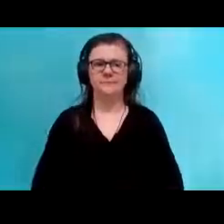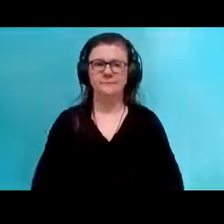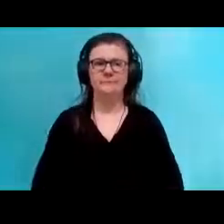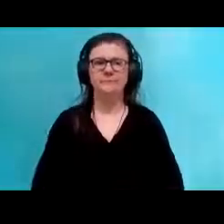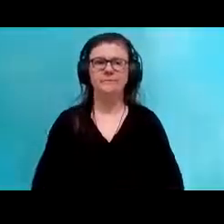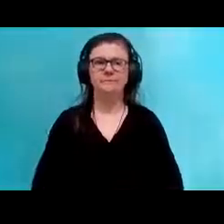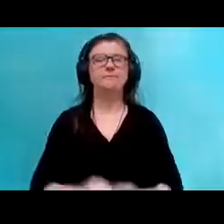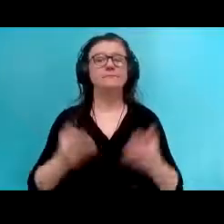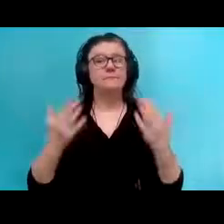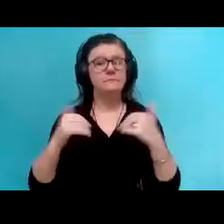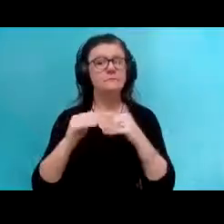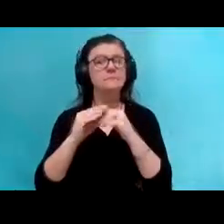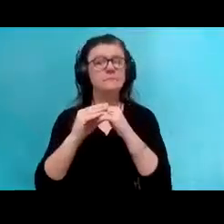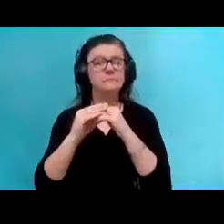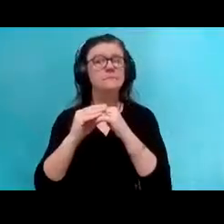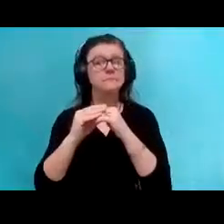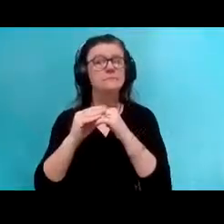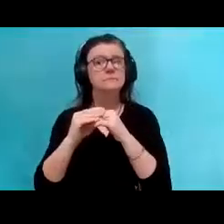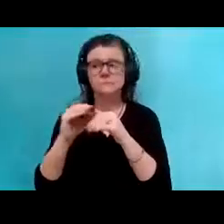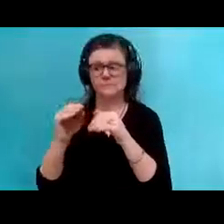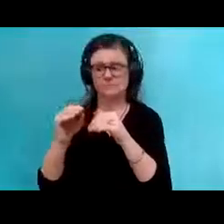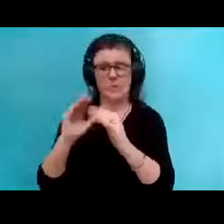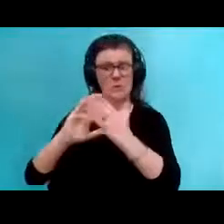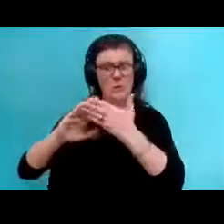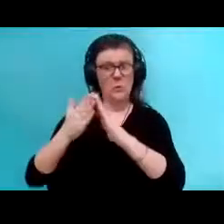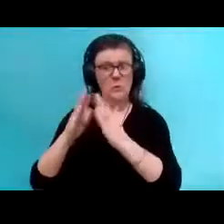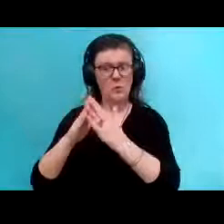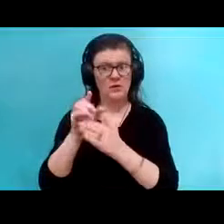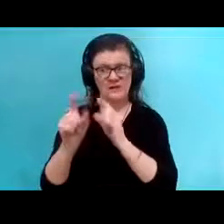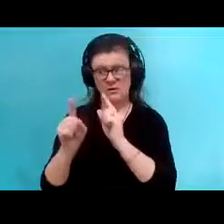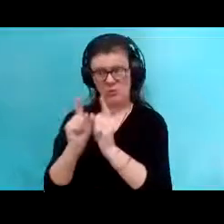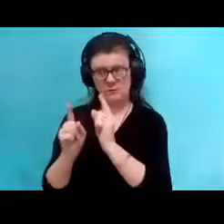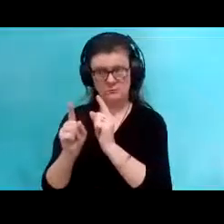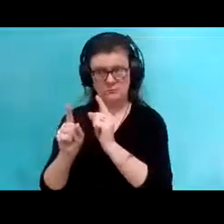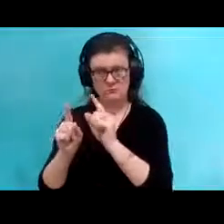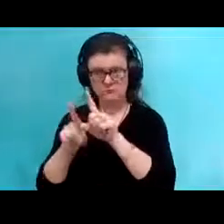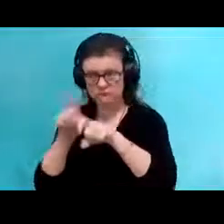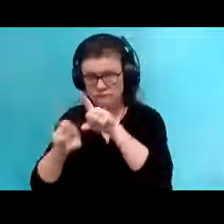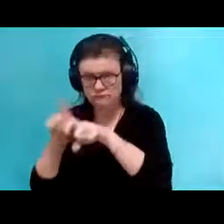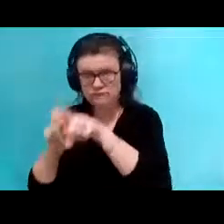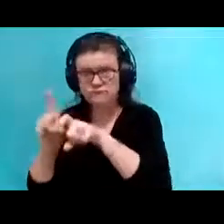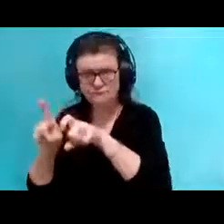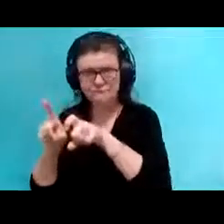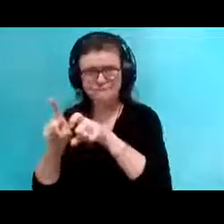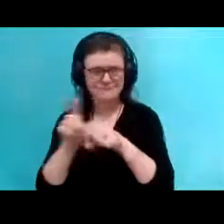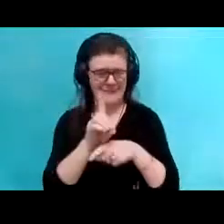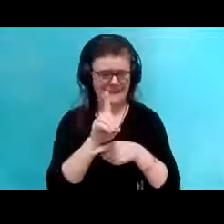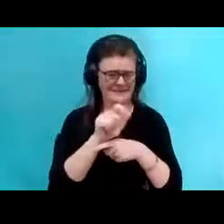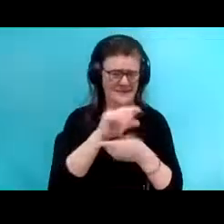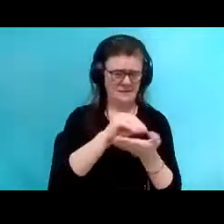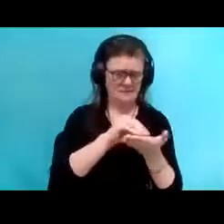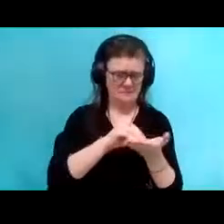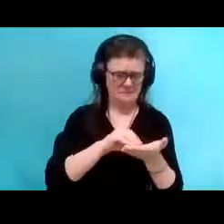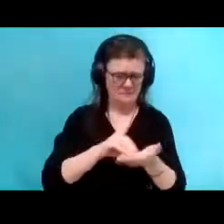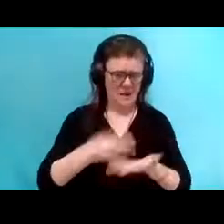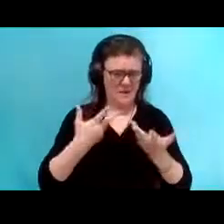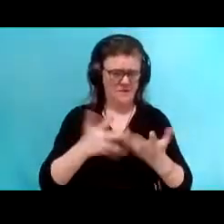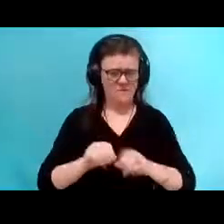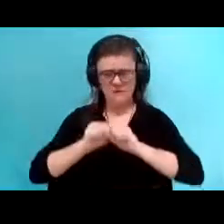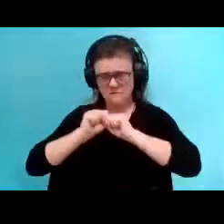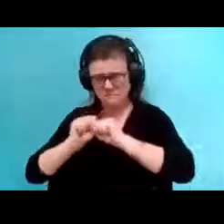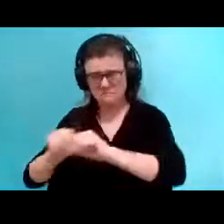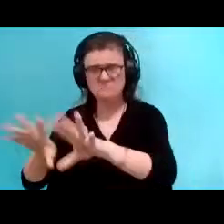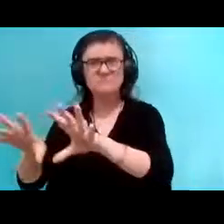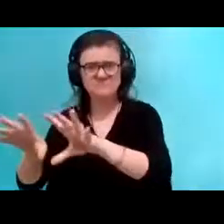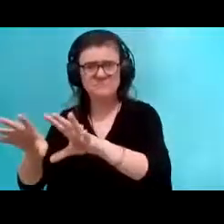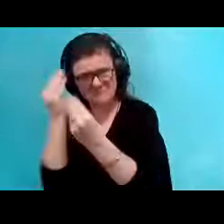Fourthly, personally, I think inclusive data should be shared with communities who provide the data. This may be straying slightly off track,